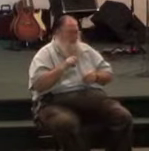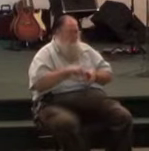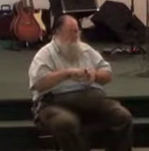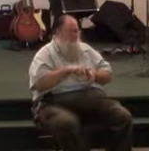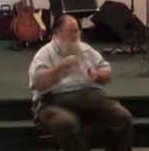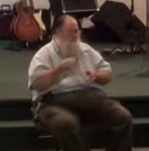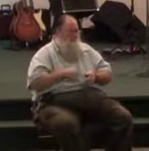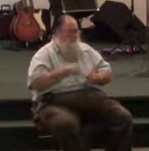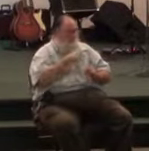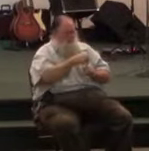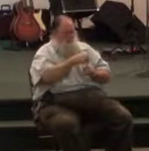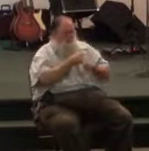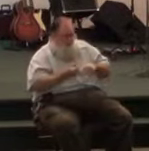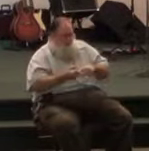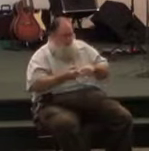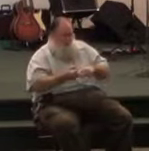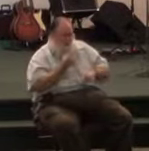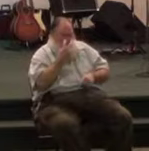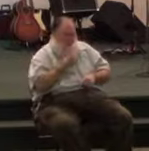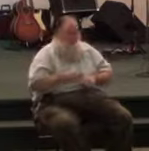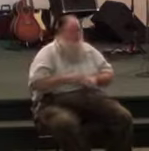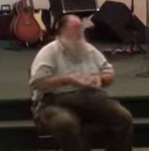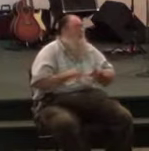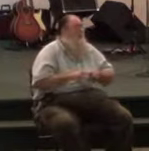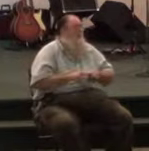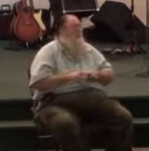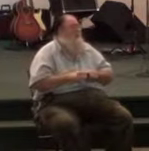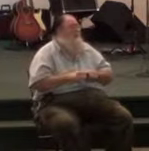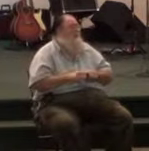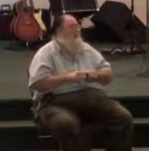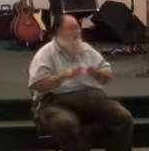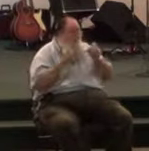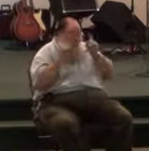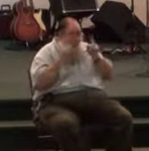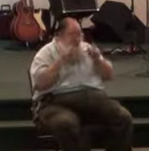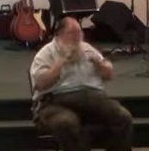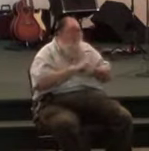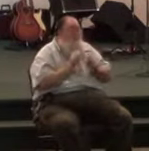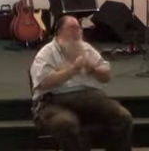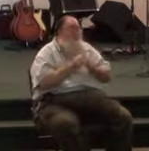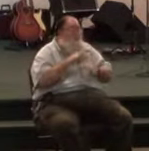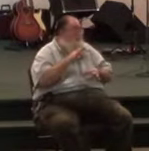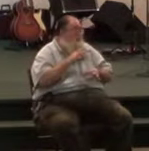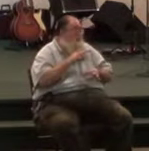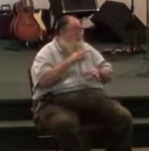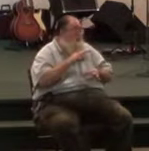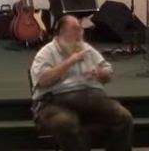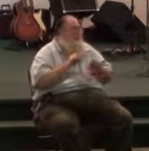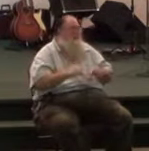to, he was filled with the Spirit and was able to preach instantly to